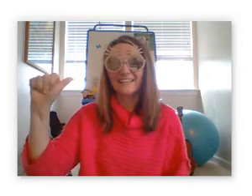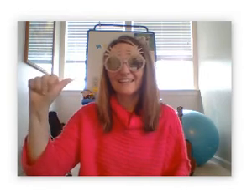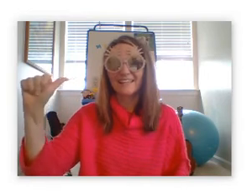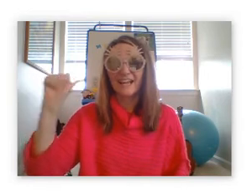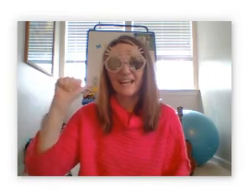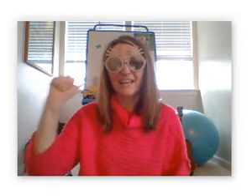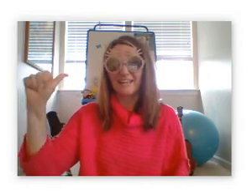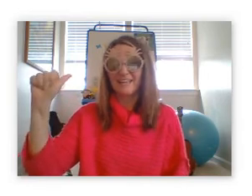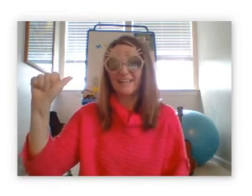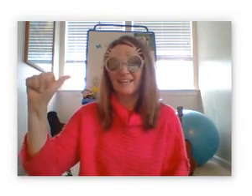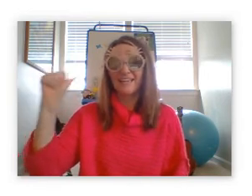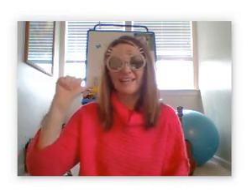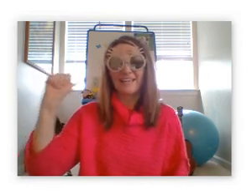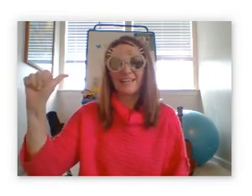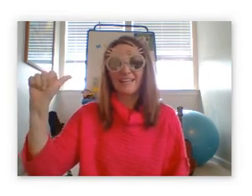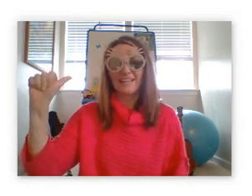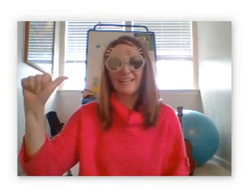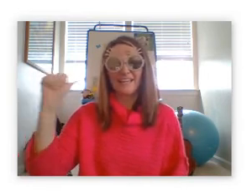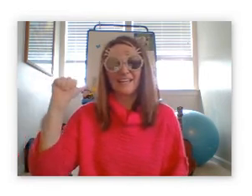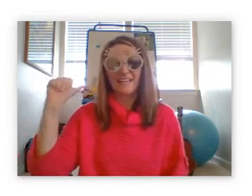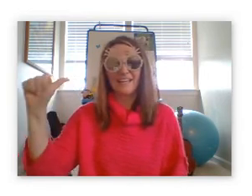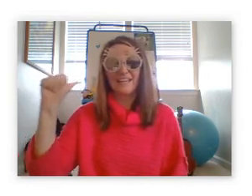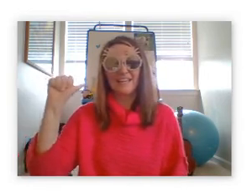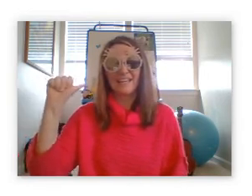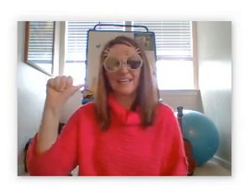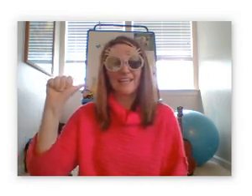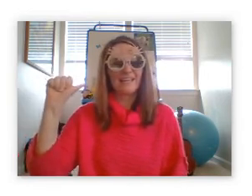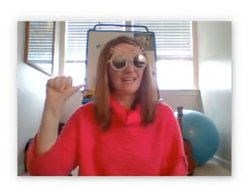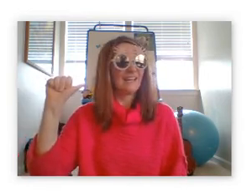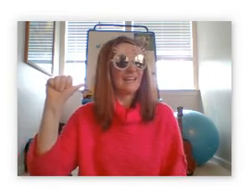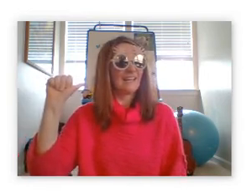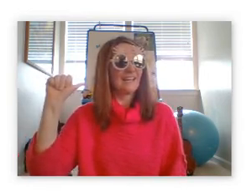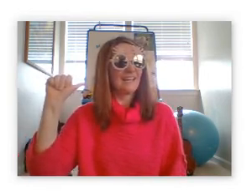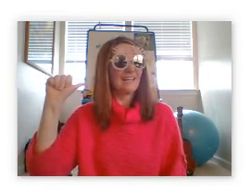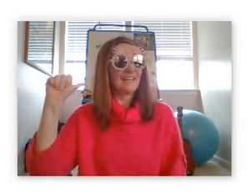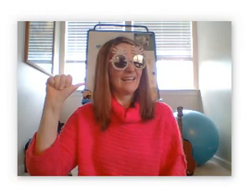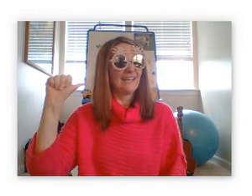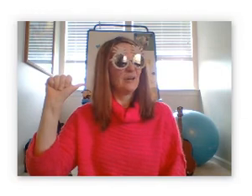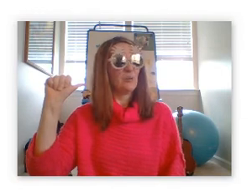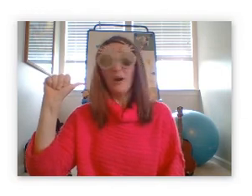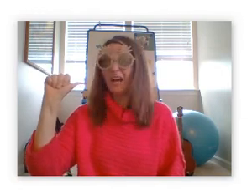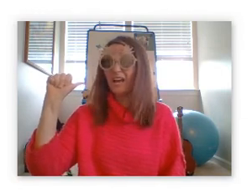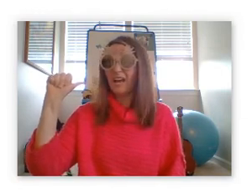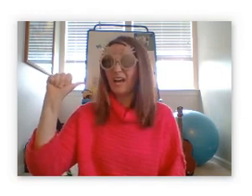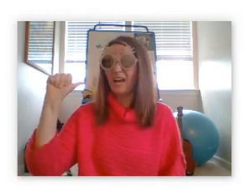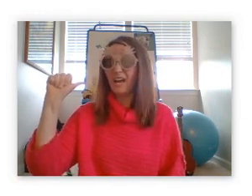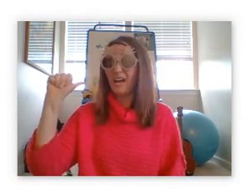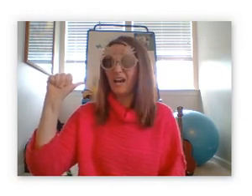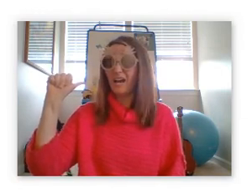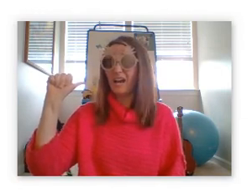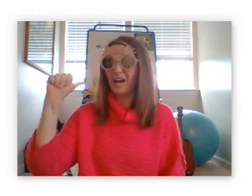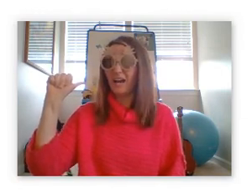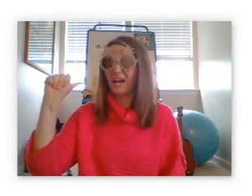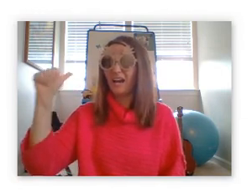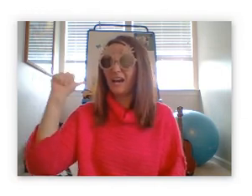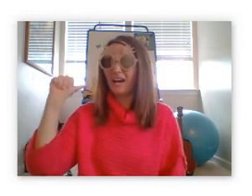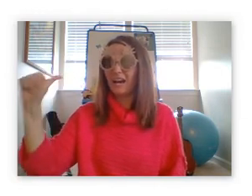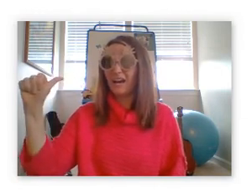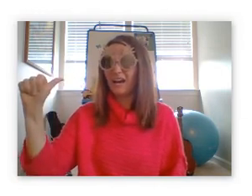eat, eat, eat apples and bananas. I like